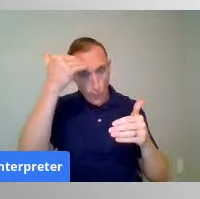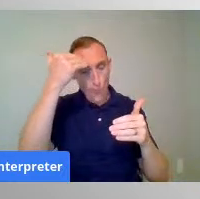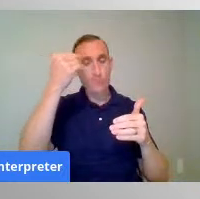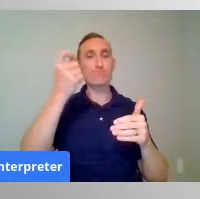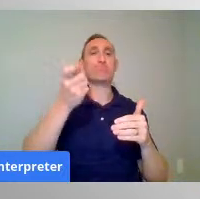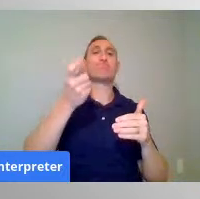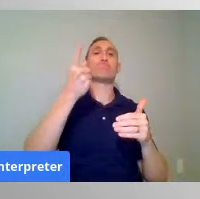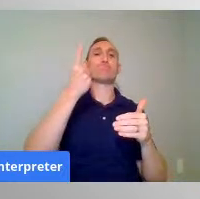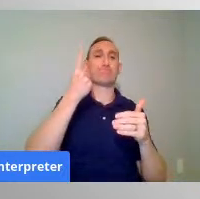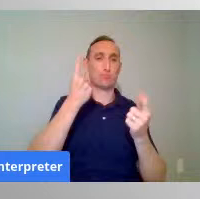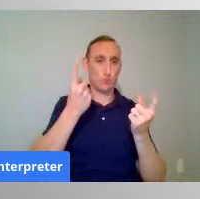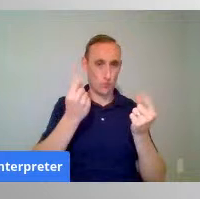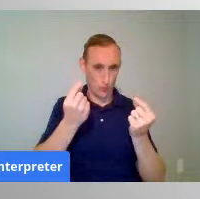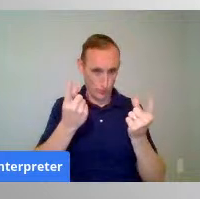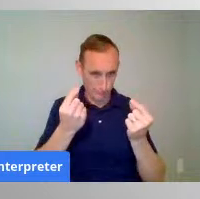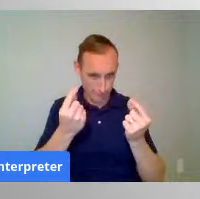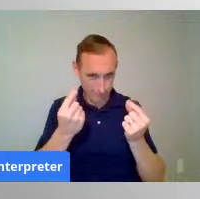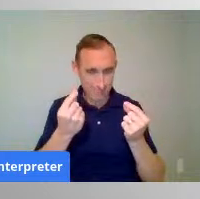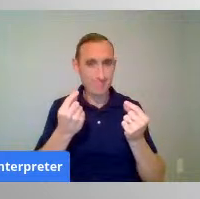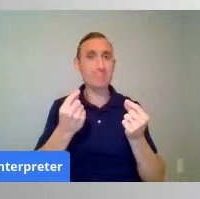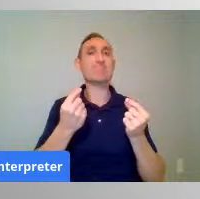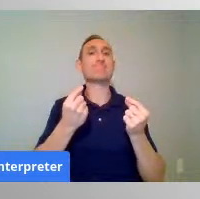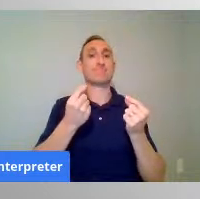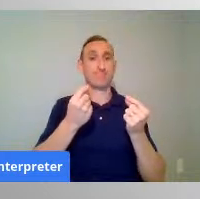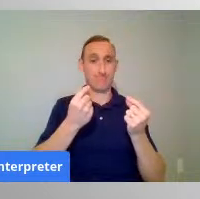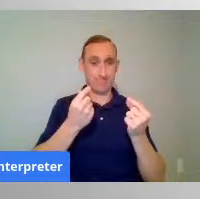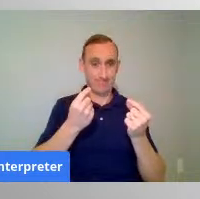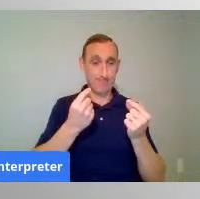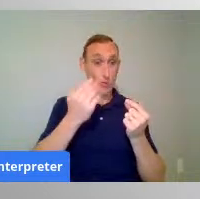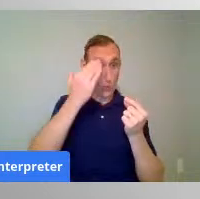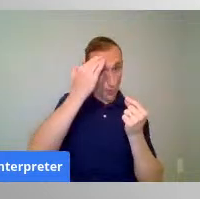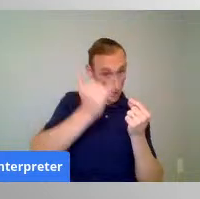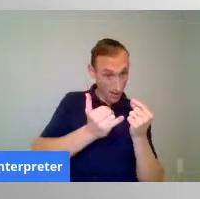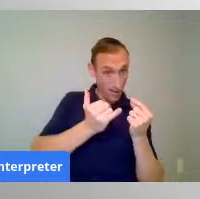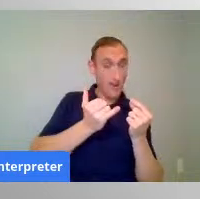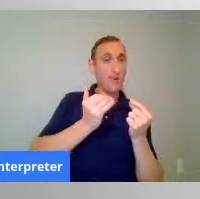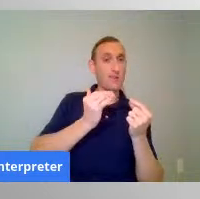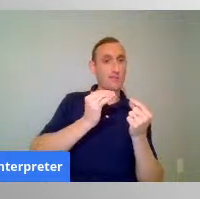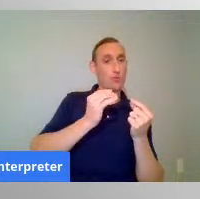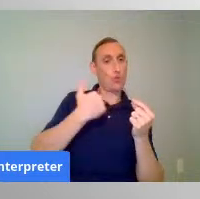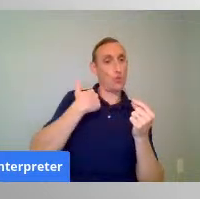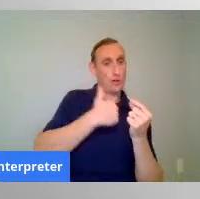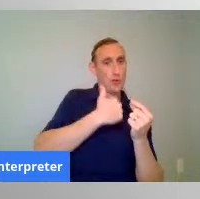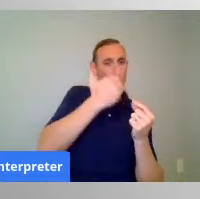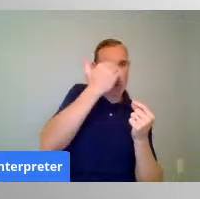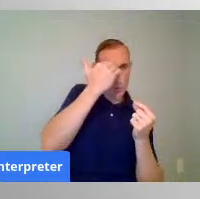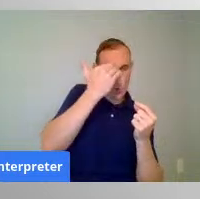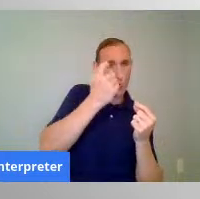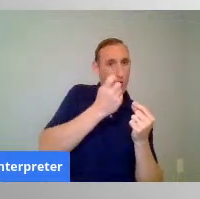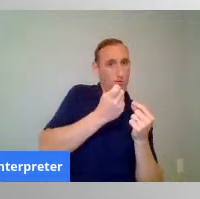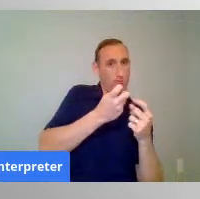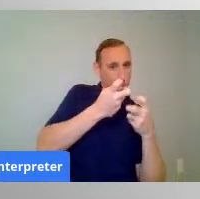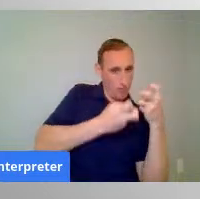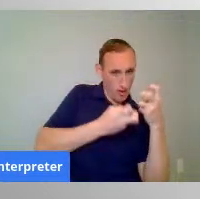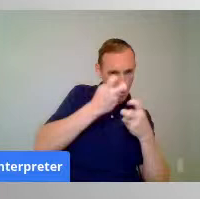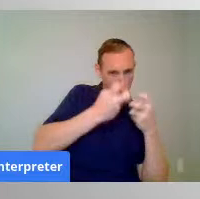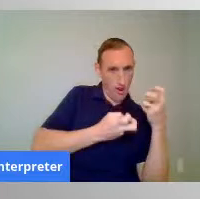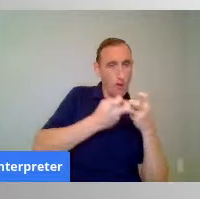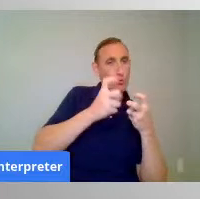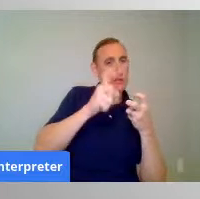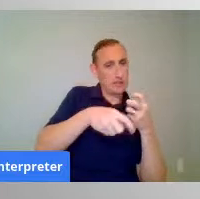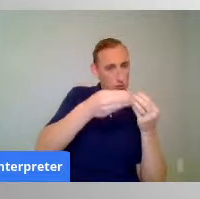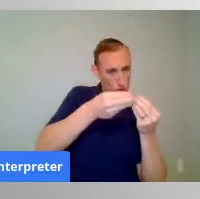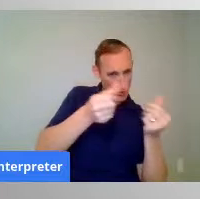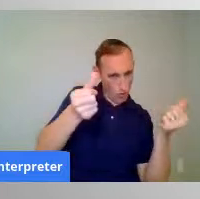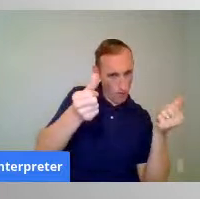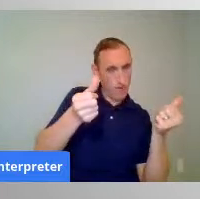common understanding of the problem that we need to potentially solve. And then we're ready to move into the